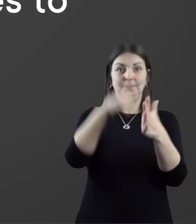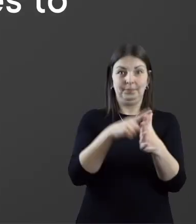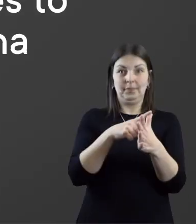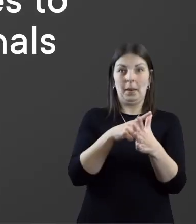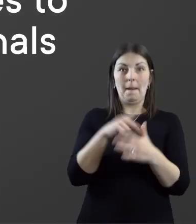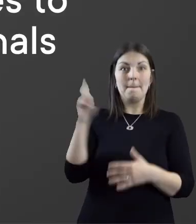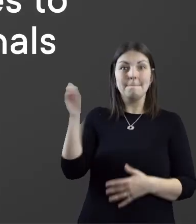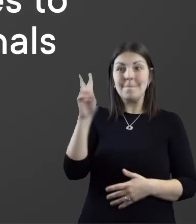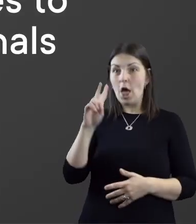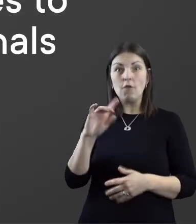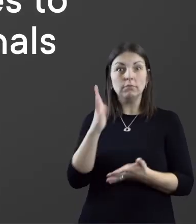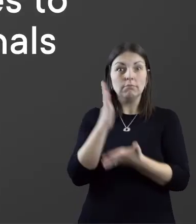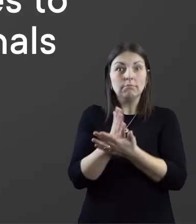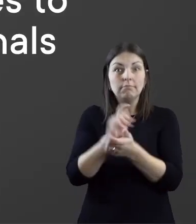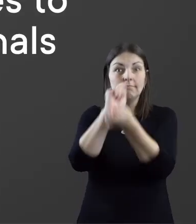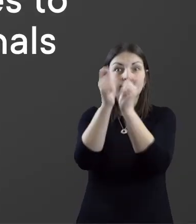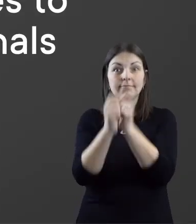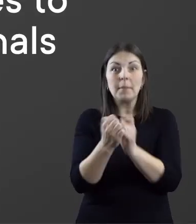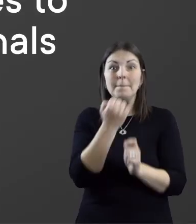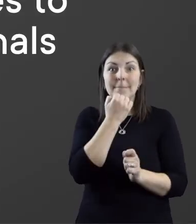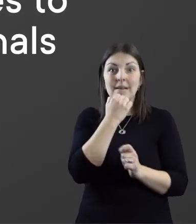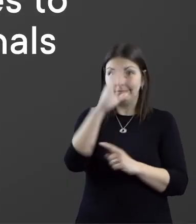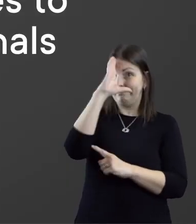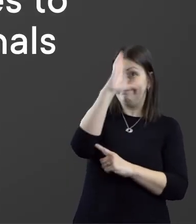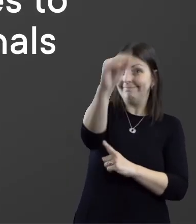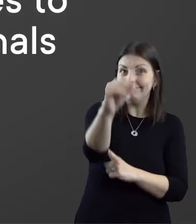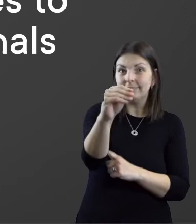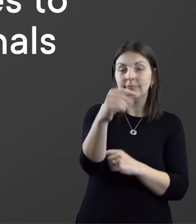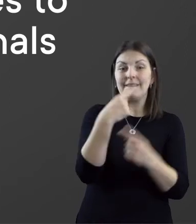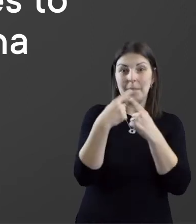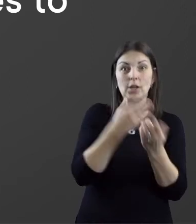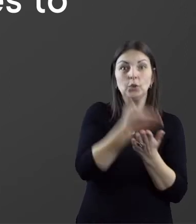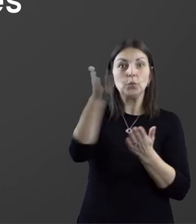Parents updated bank details to send the next term fees to the cybercriminals.